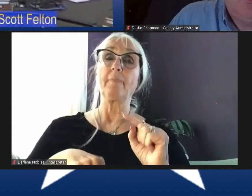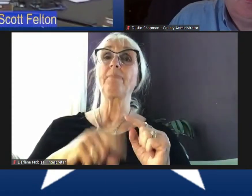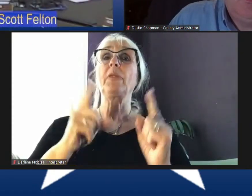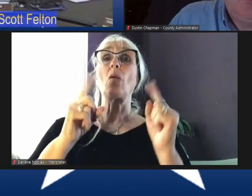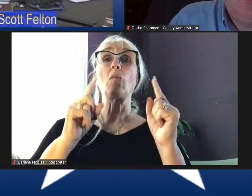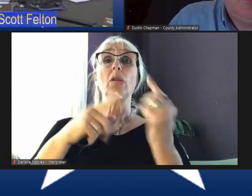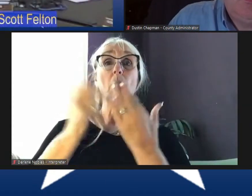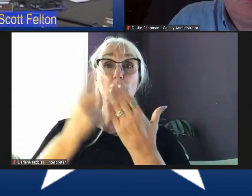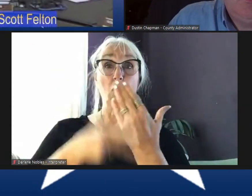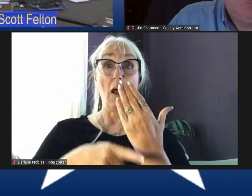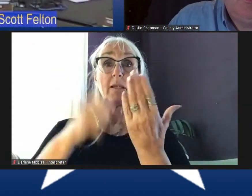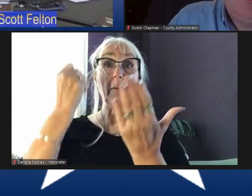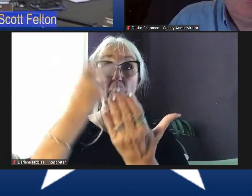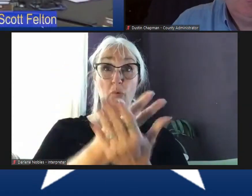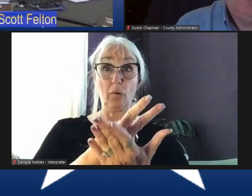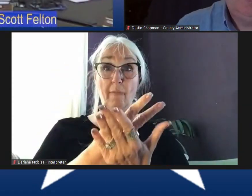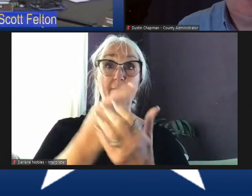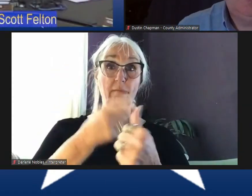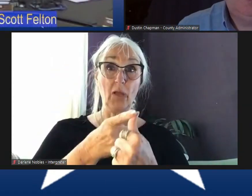to be approved,